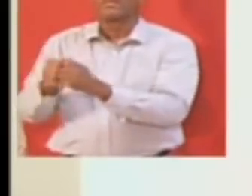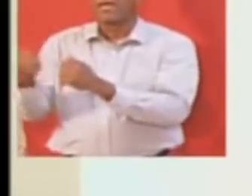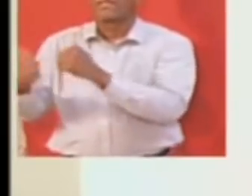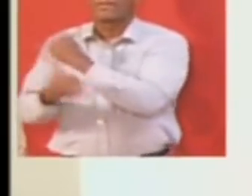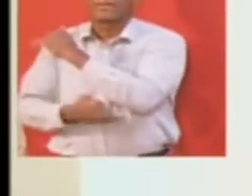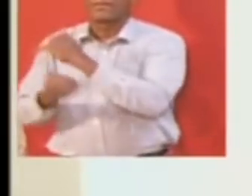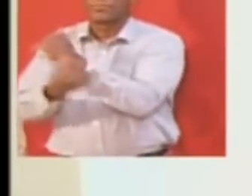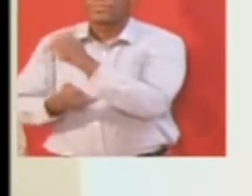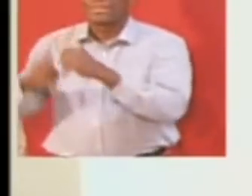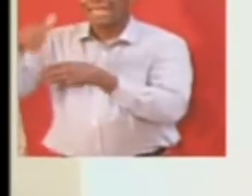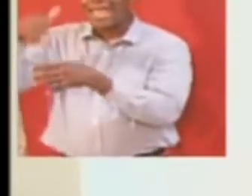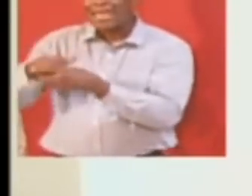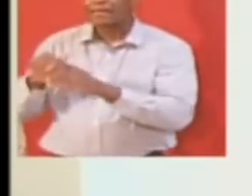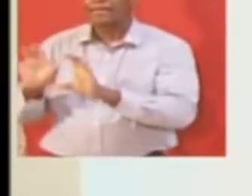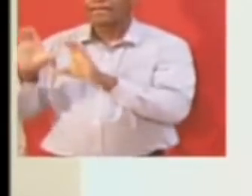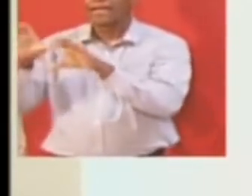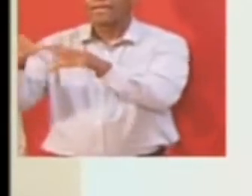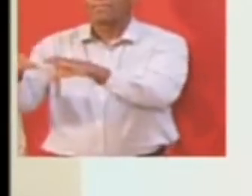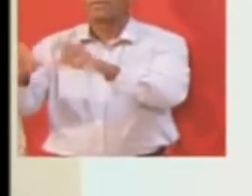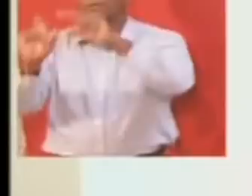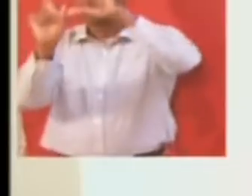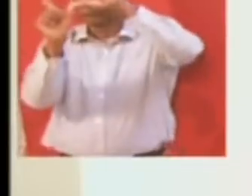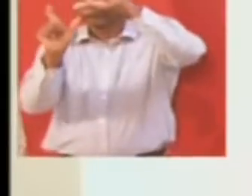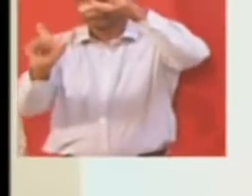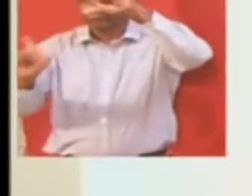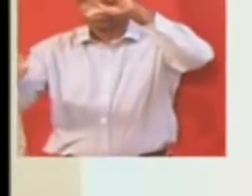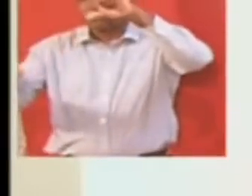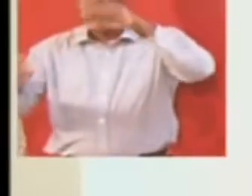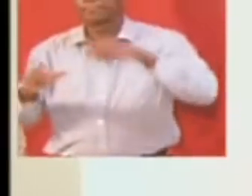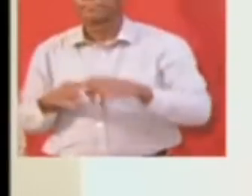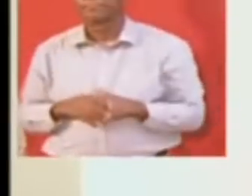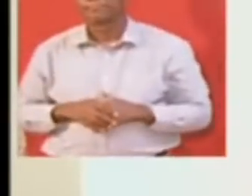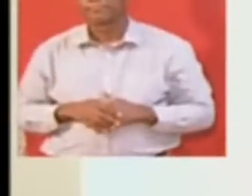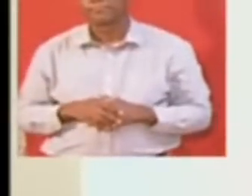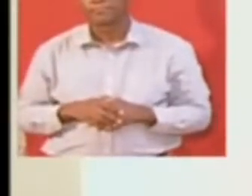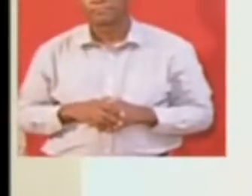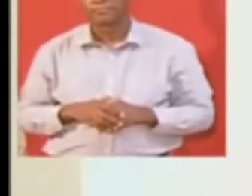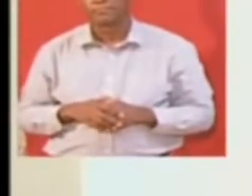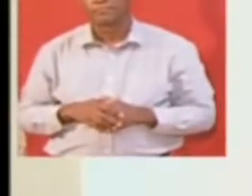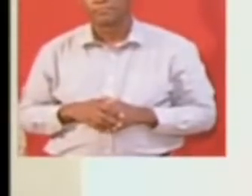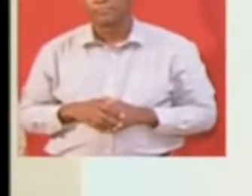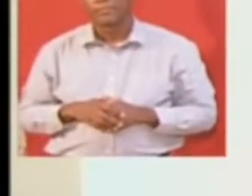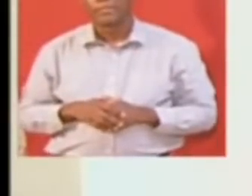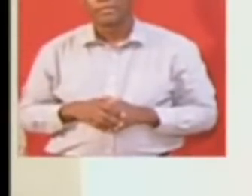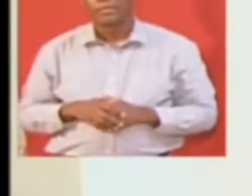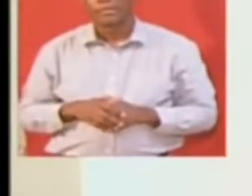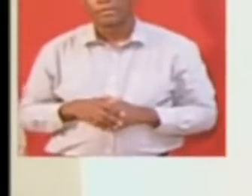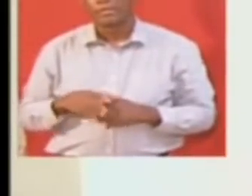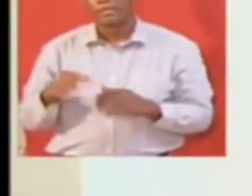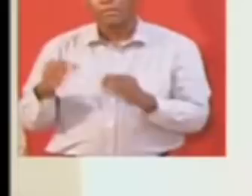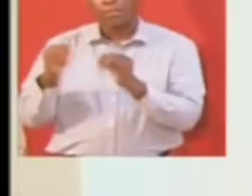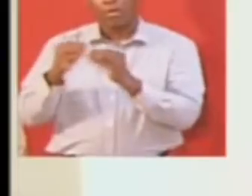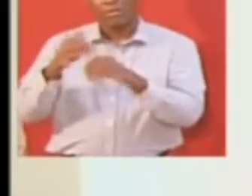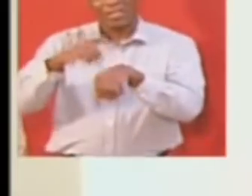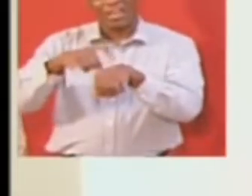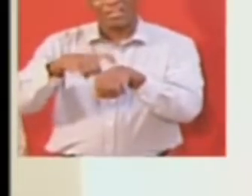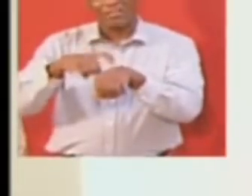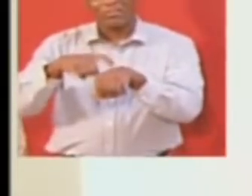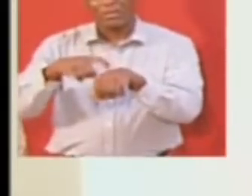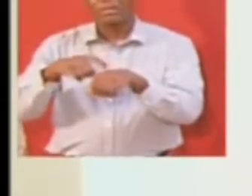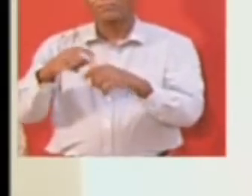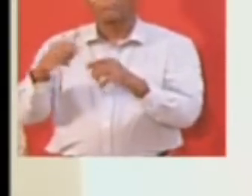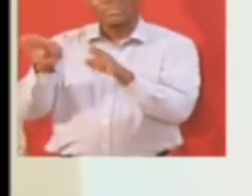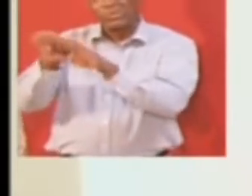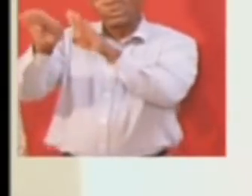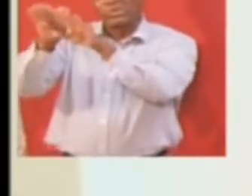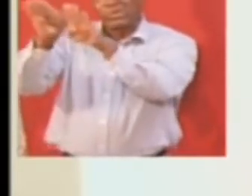economic implications for all of us. And then also we are continuing to